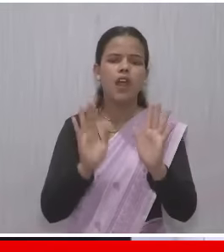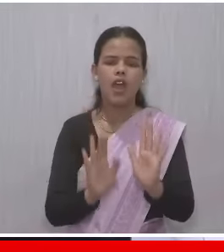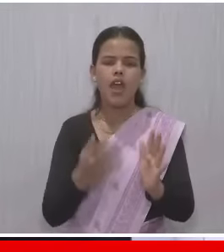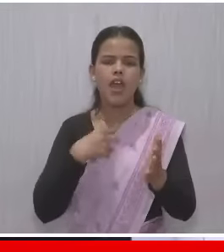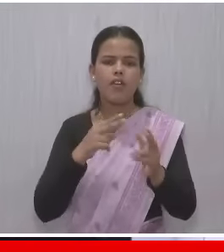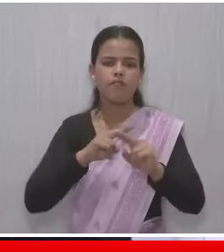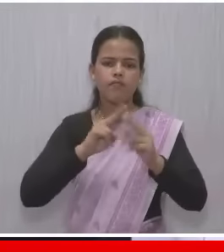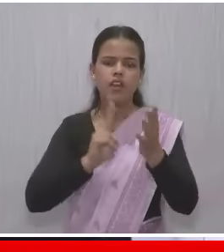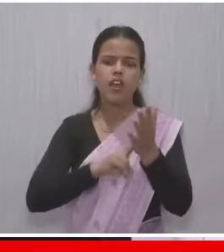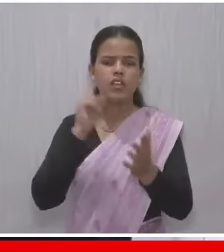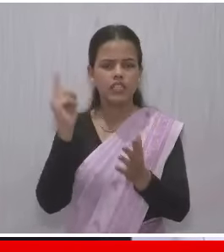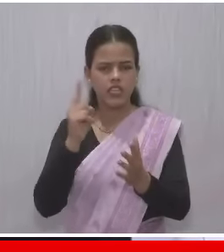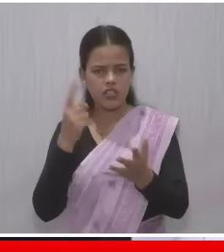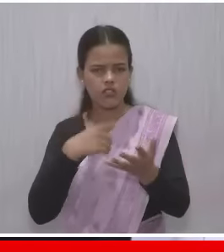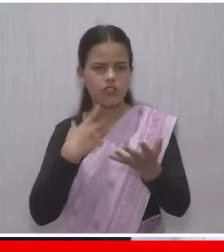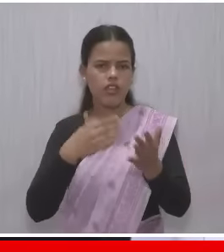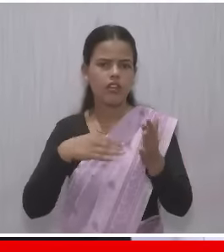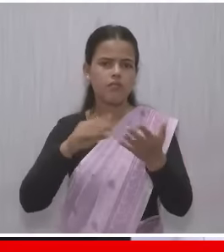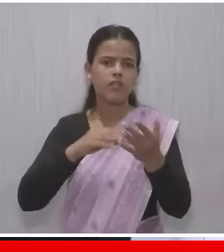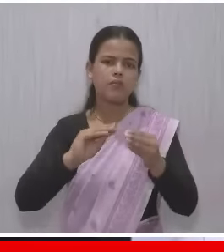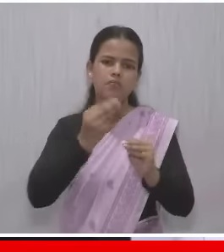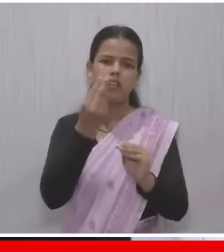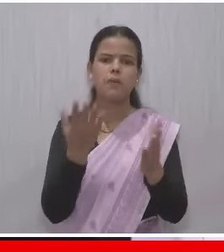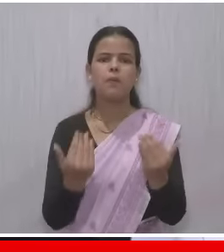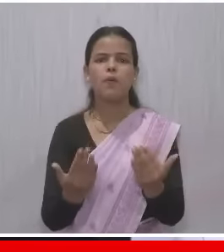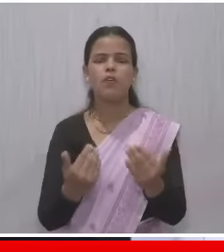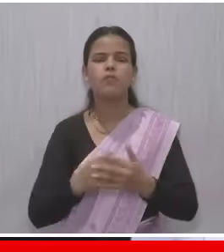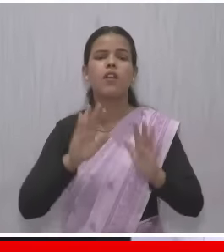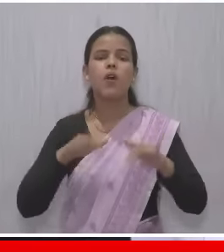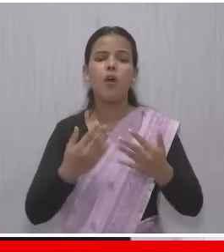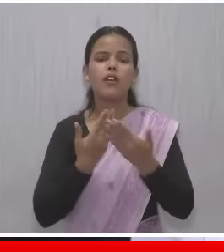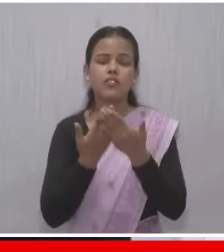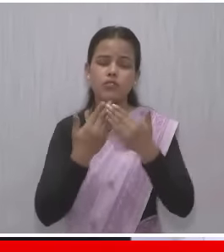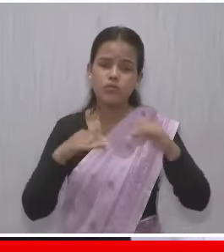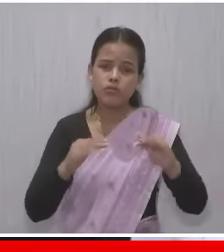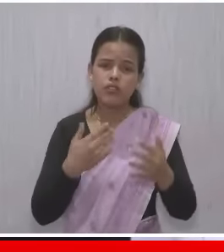Qualifications Framework is going to be implemented. And students are going to benefit from